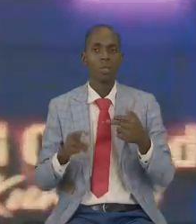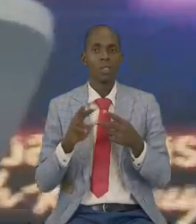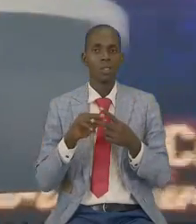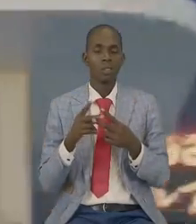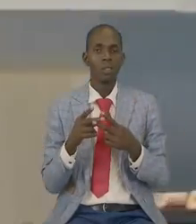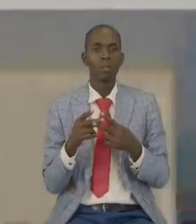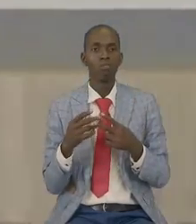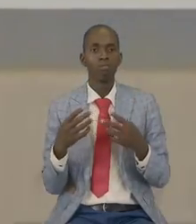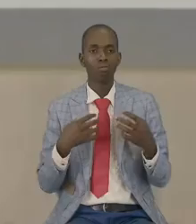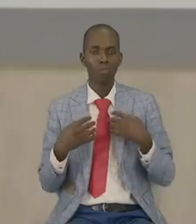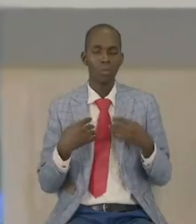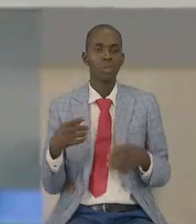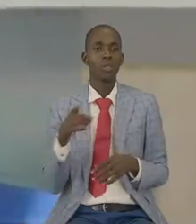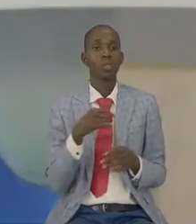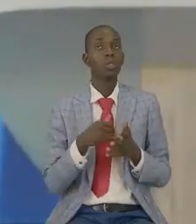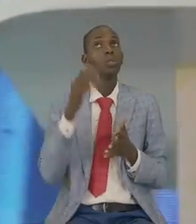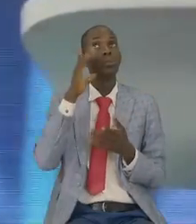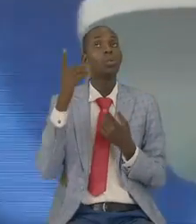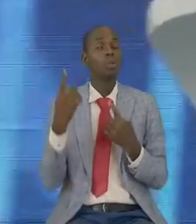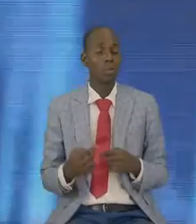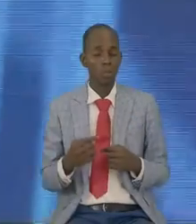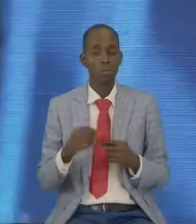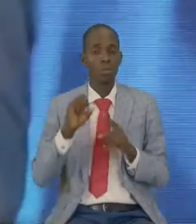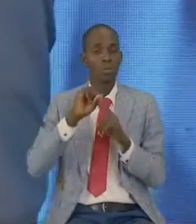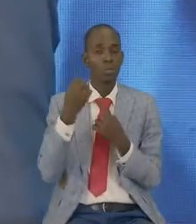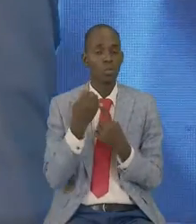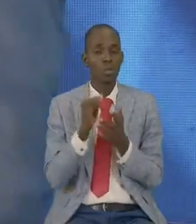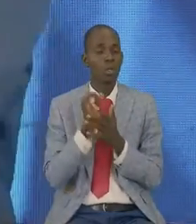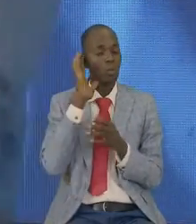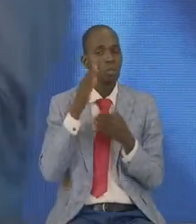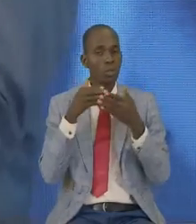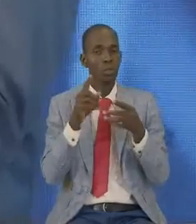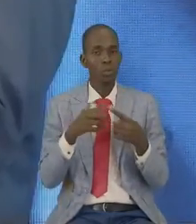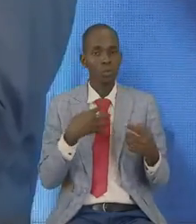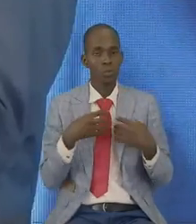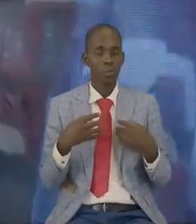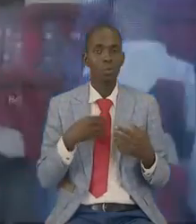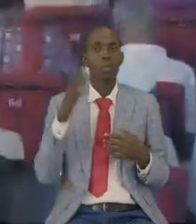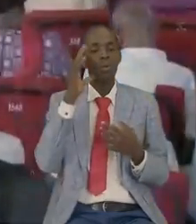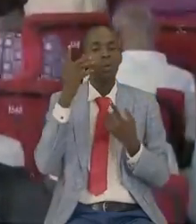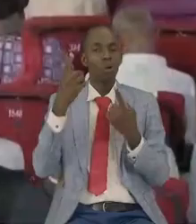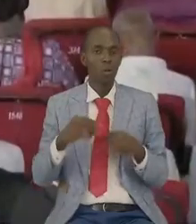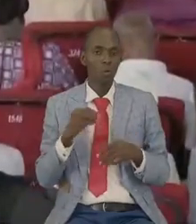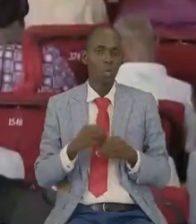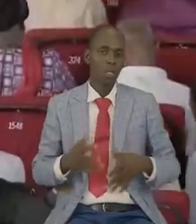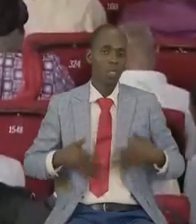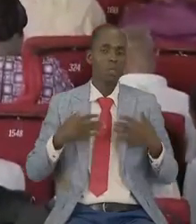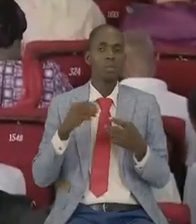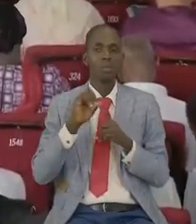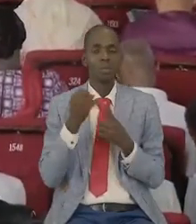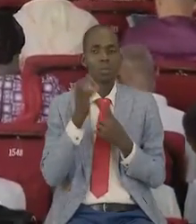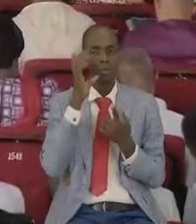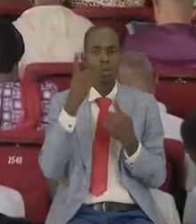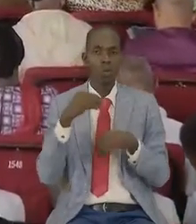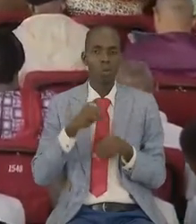ye. It will come. Situations will come in life. Situations will come in the family.